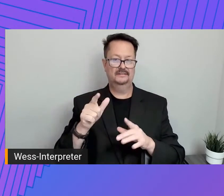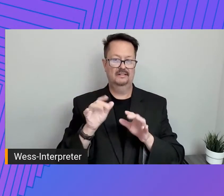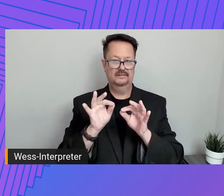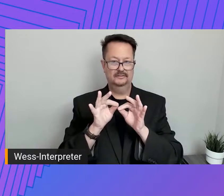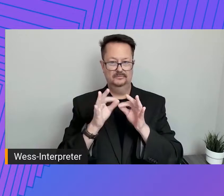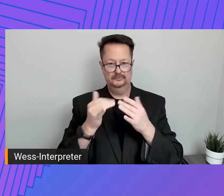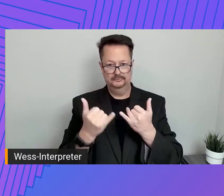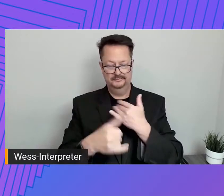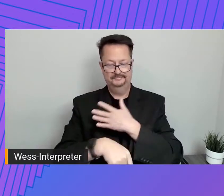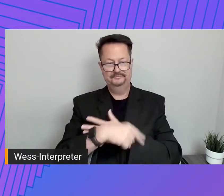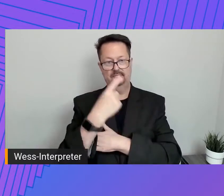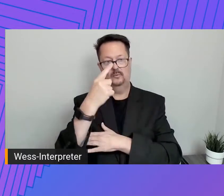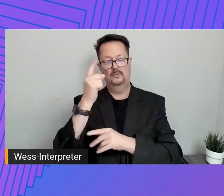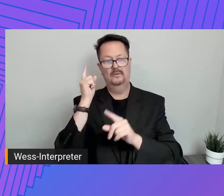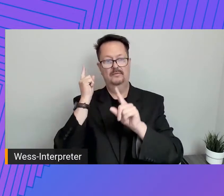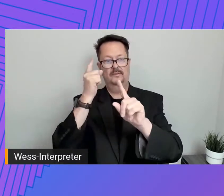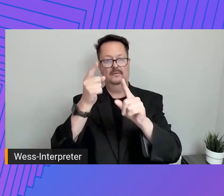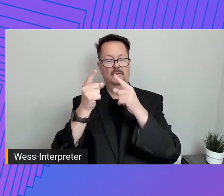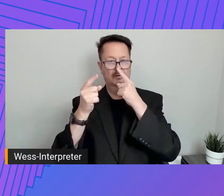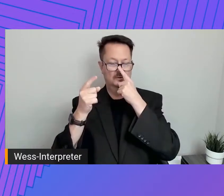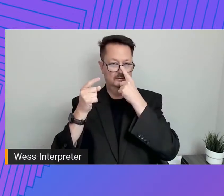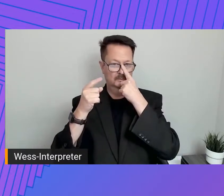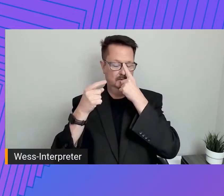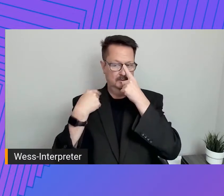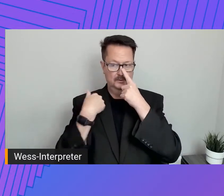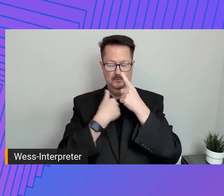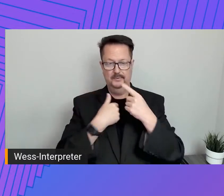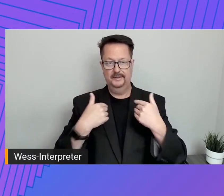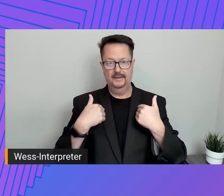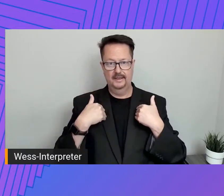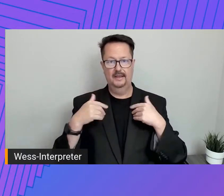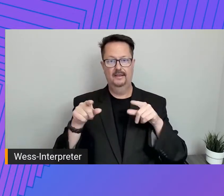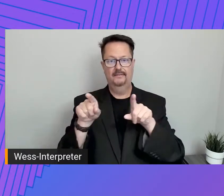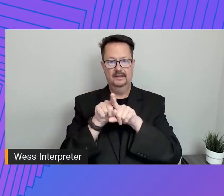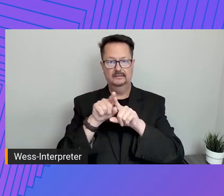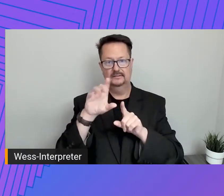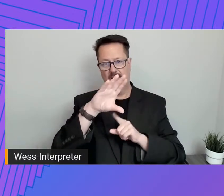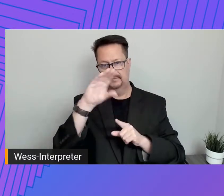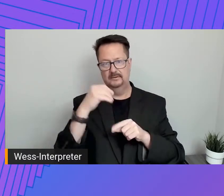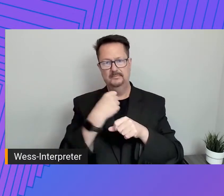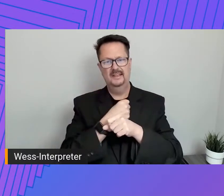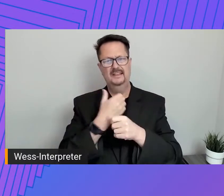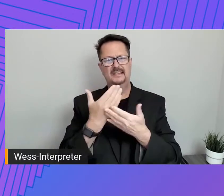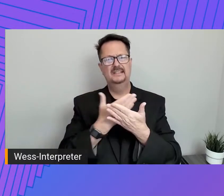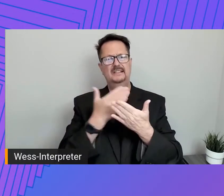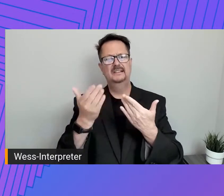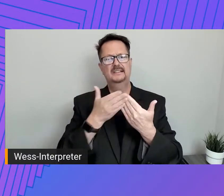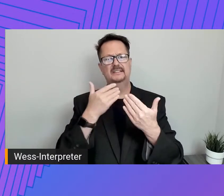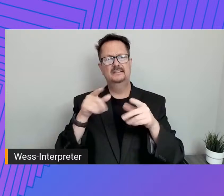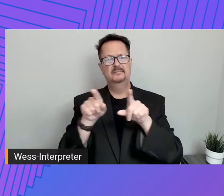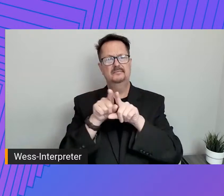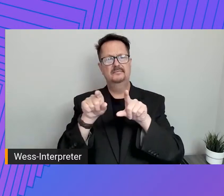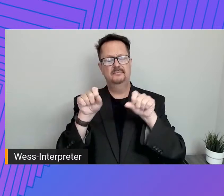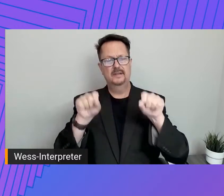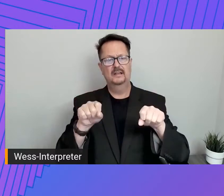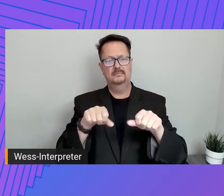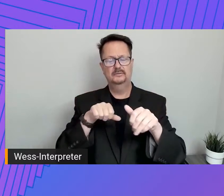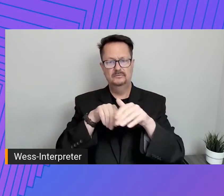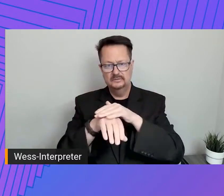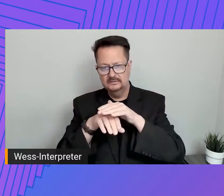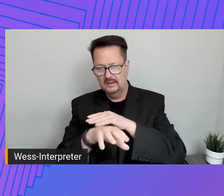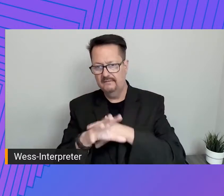company, and certainly as a product team, is to make it as easy as possible for developers to discover and engage